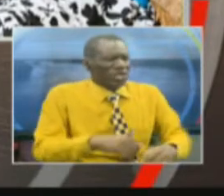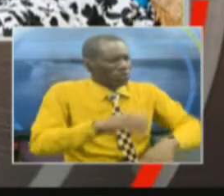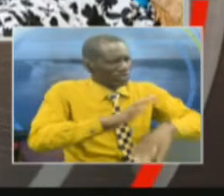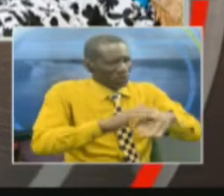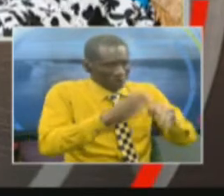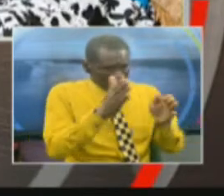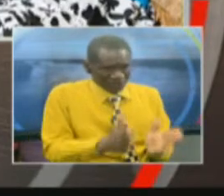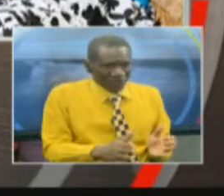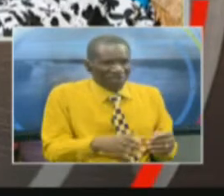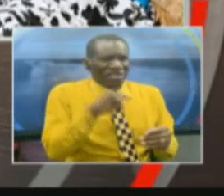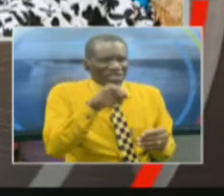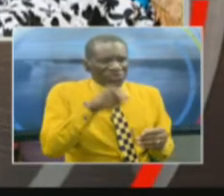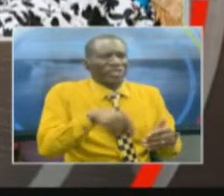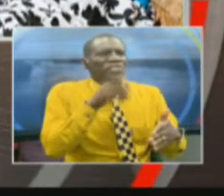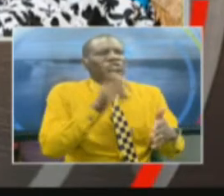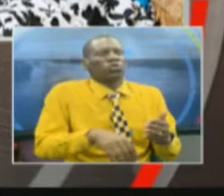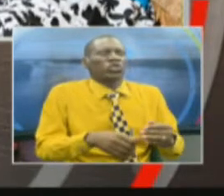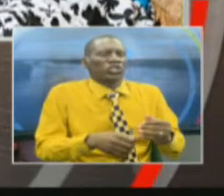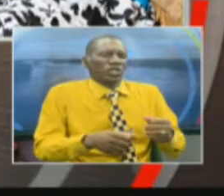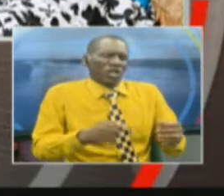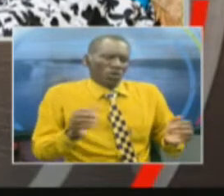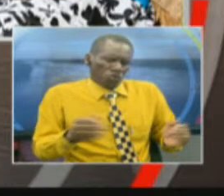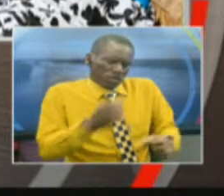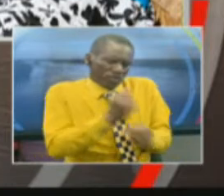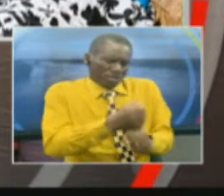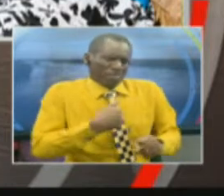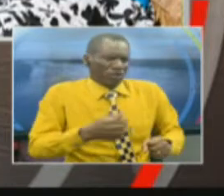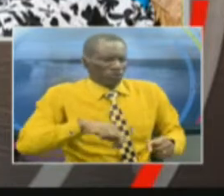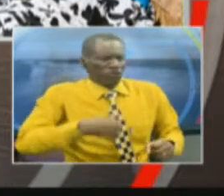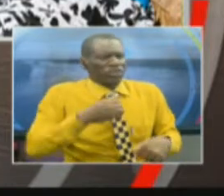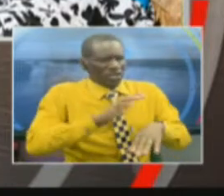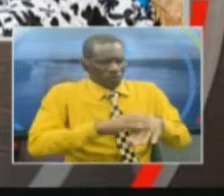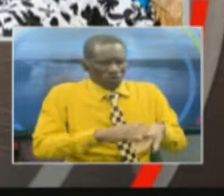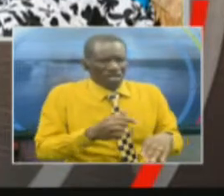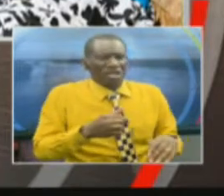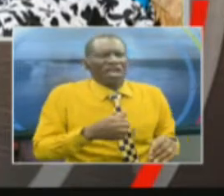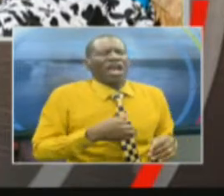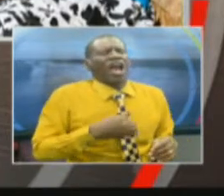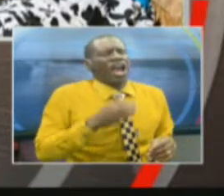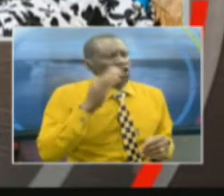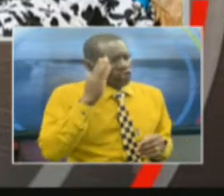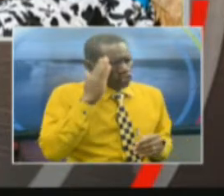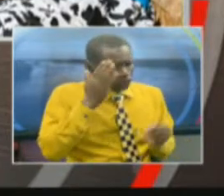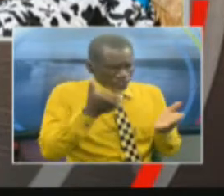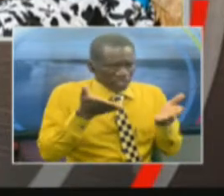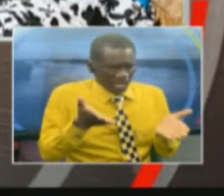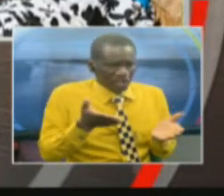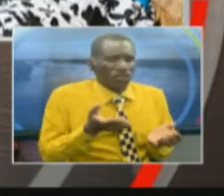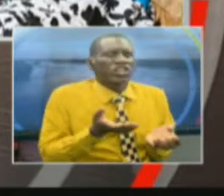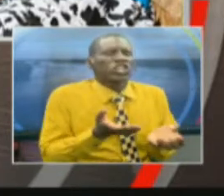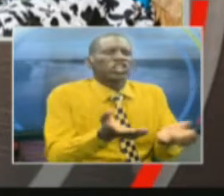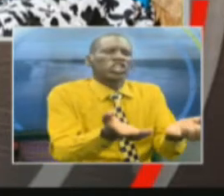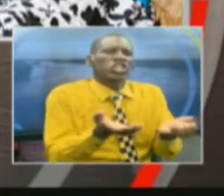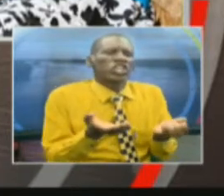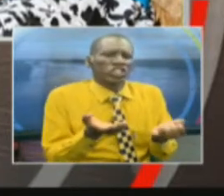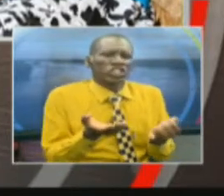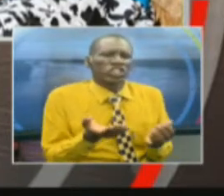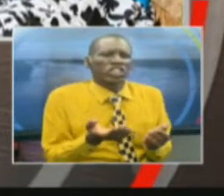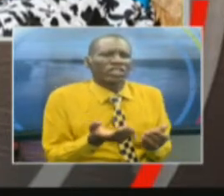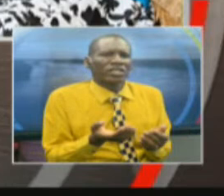that's what used to move me. And I thought, now he deserves to